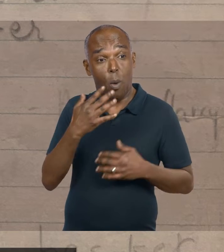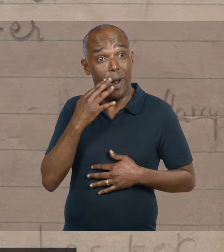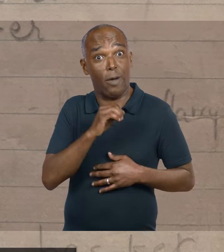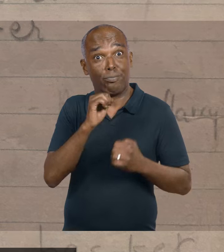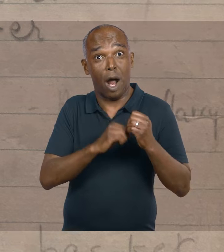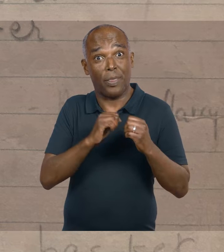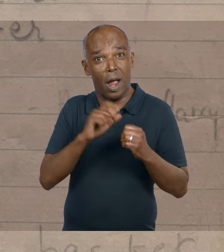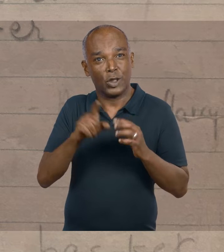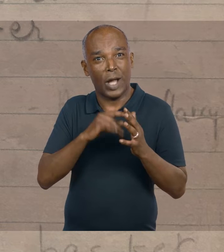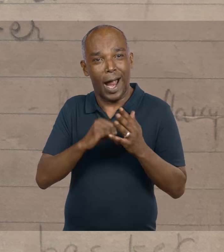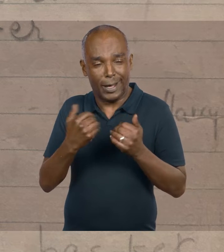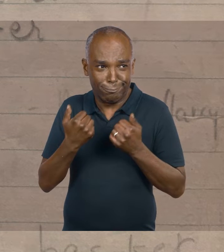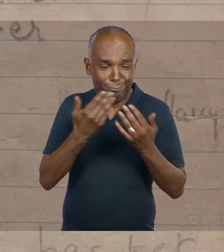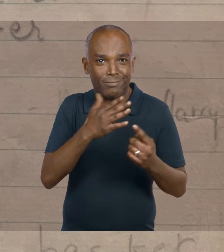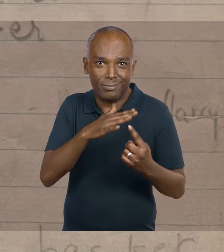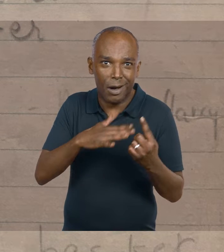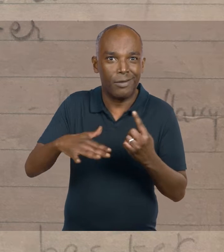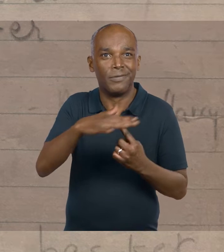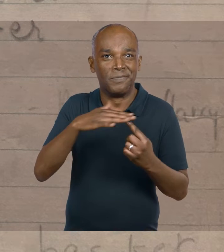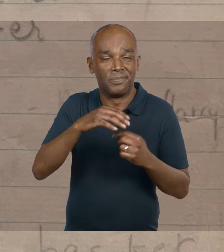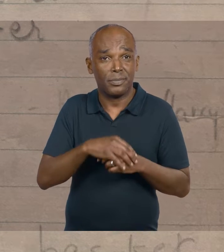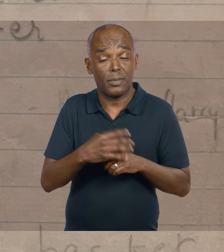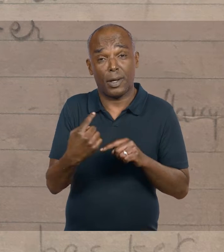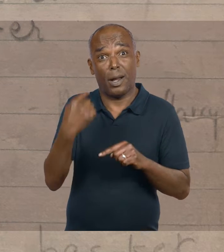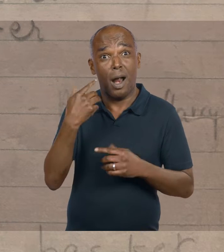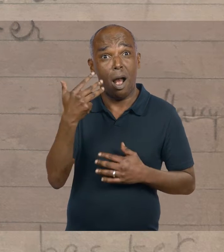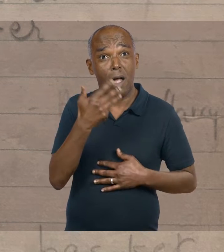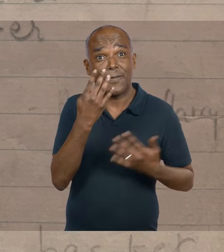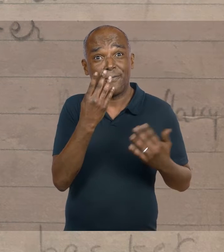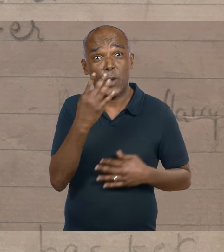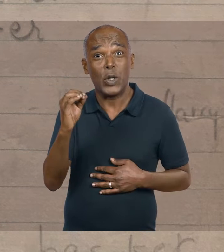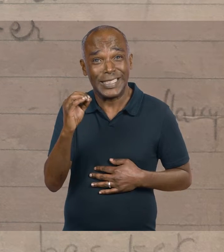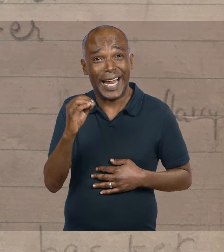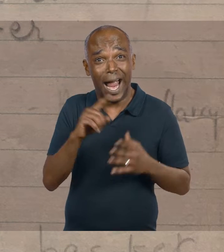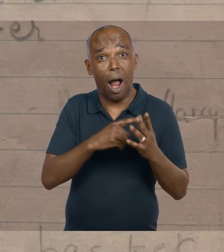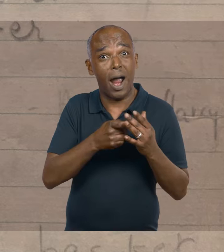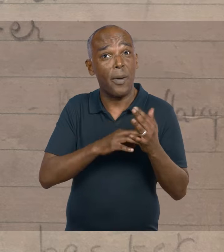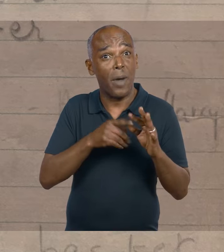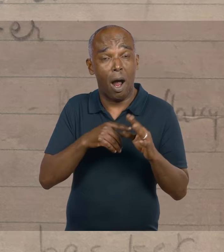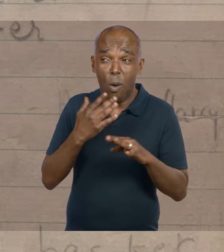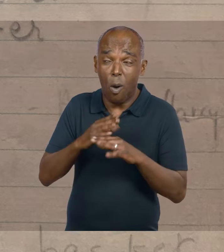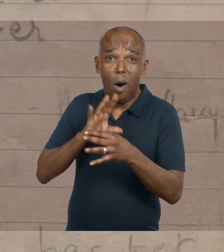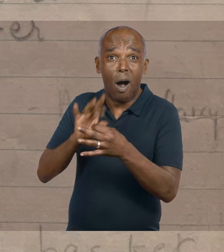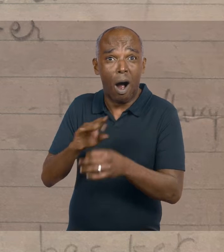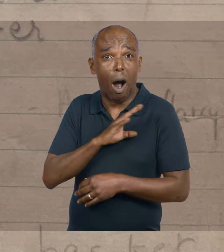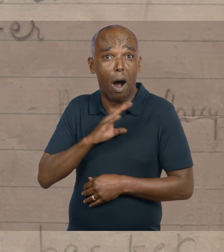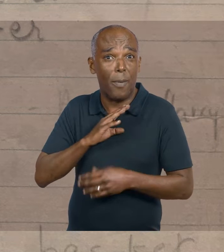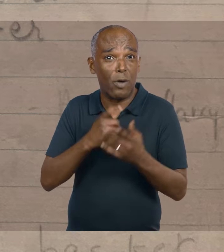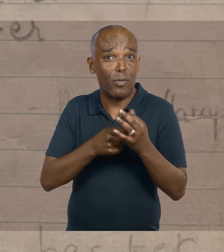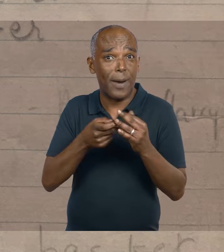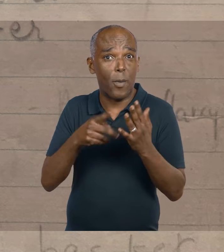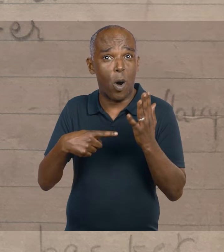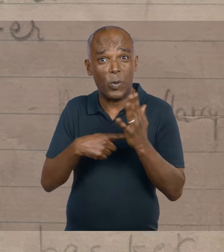the estate. In the 1940s, Airmyne worked at the Army Remote